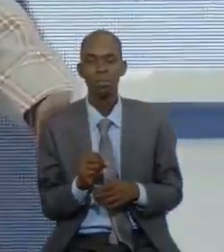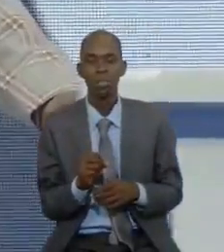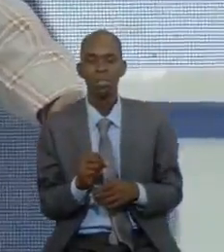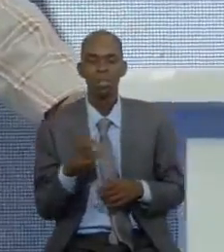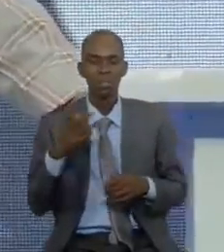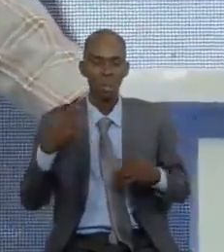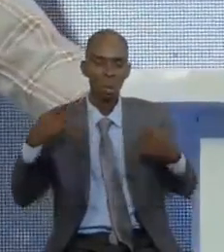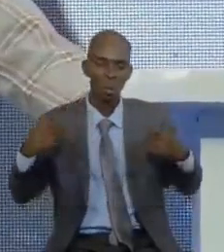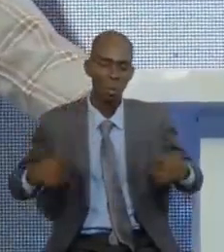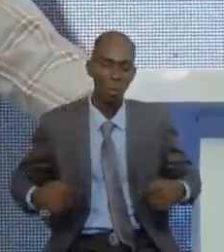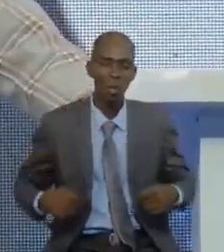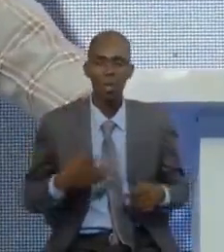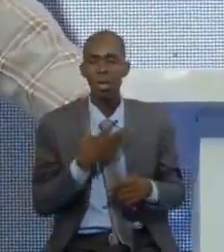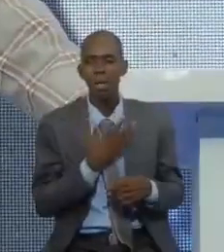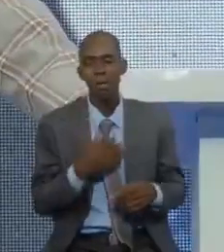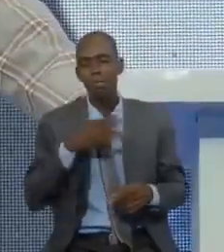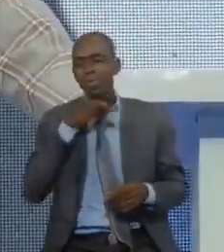infirmity and iniquity,